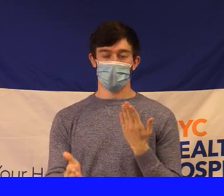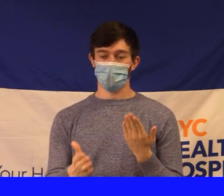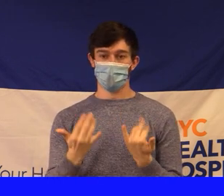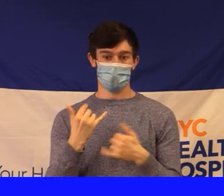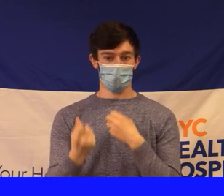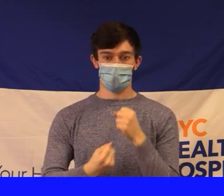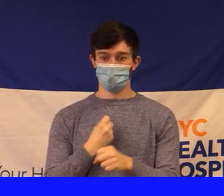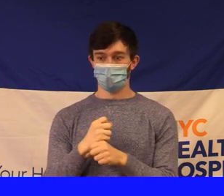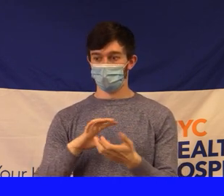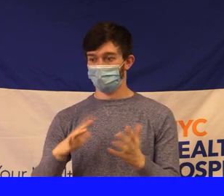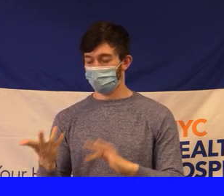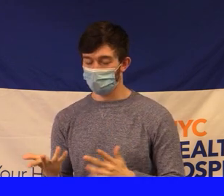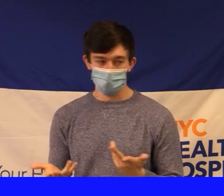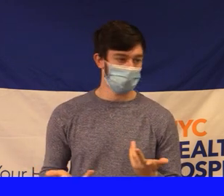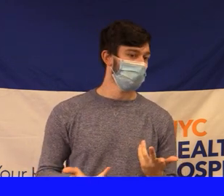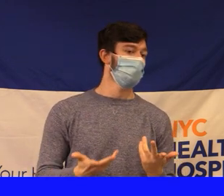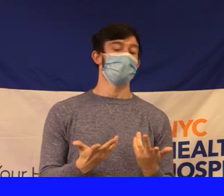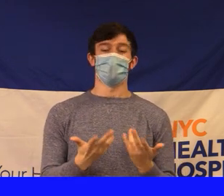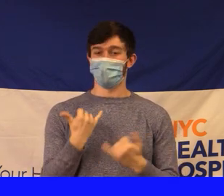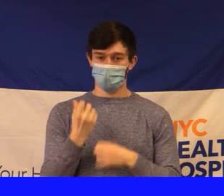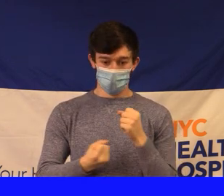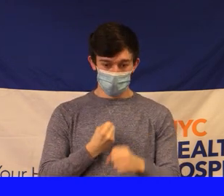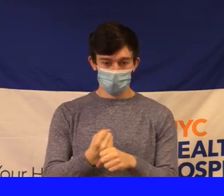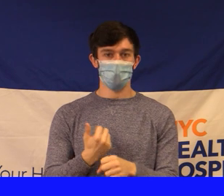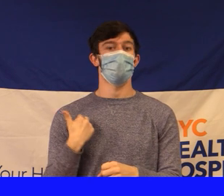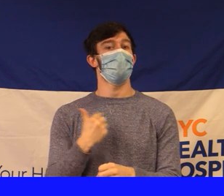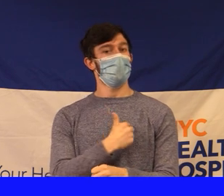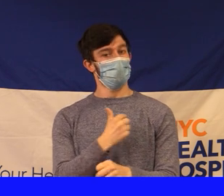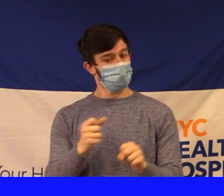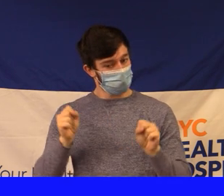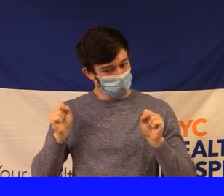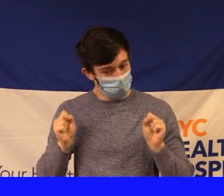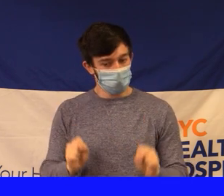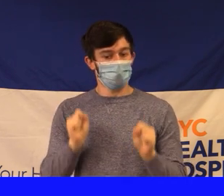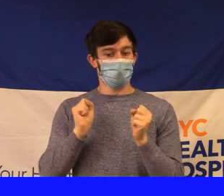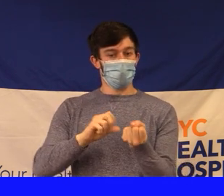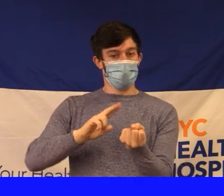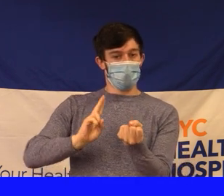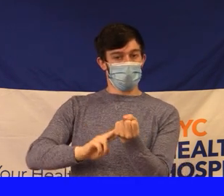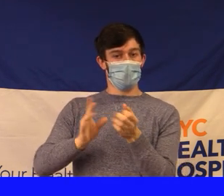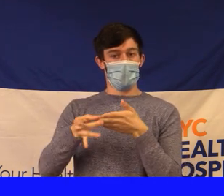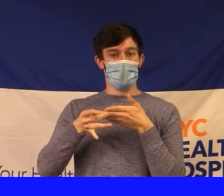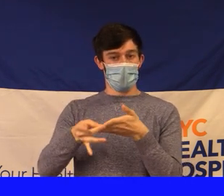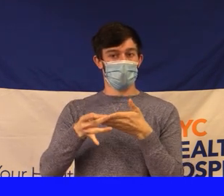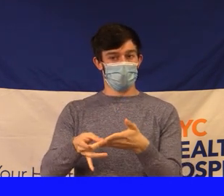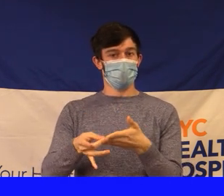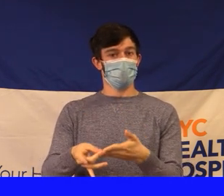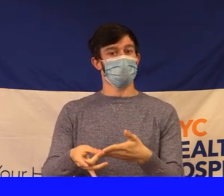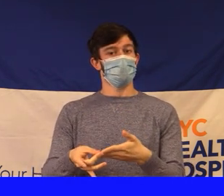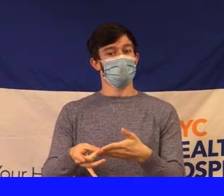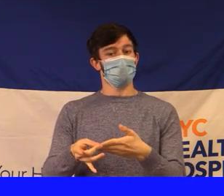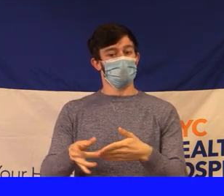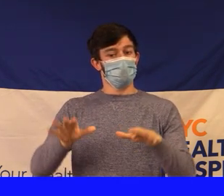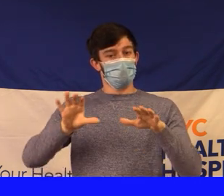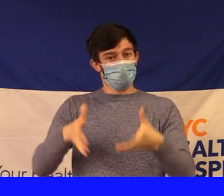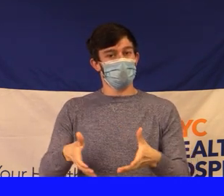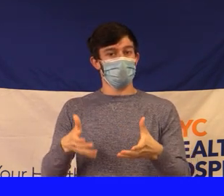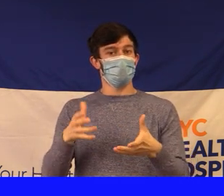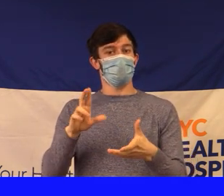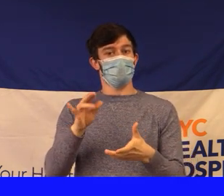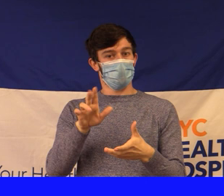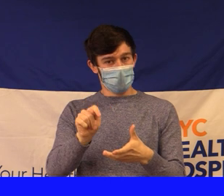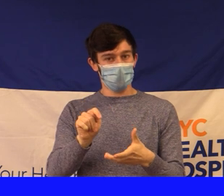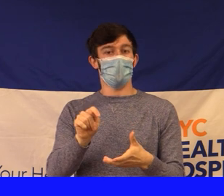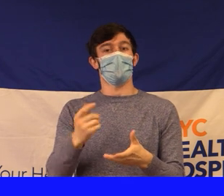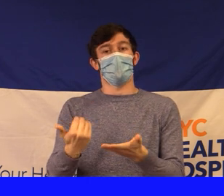we've had, this is the year of the nurse. We were able to really have a nurse leader retreat, which we're very proud of. We're going to have a two-part